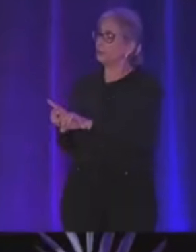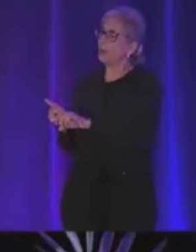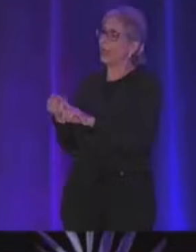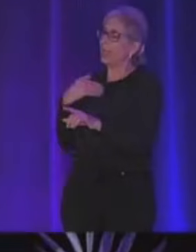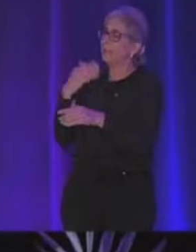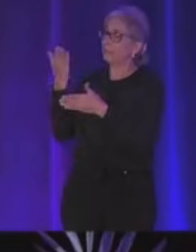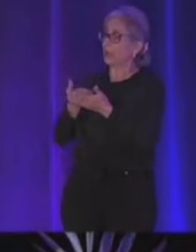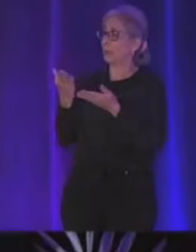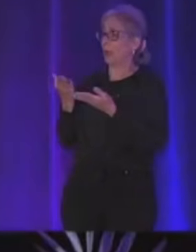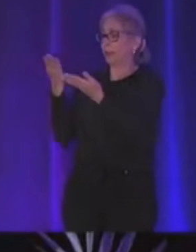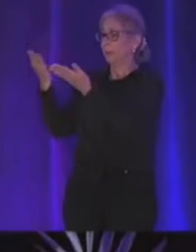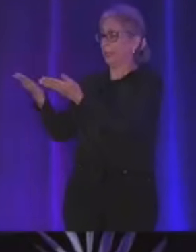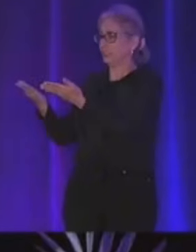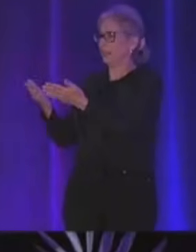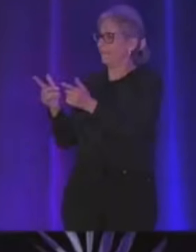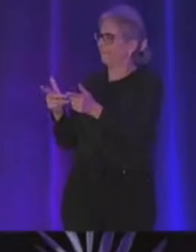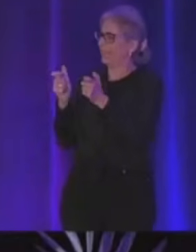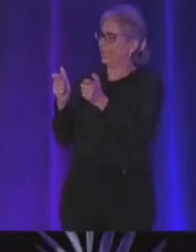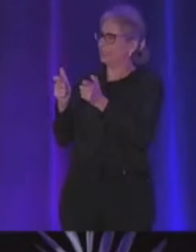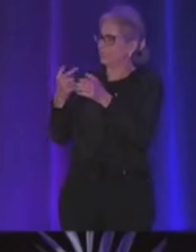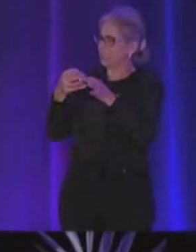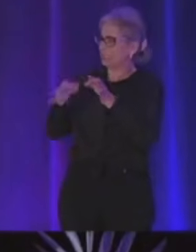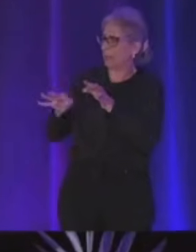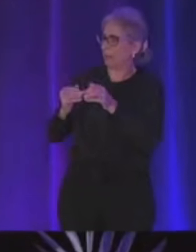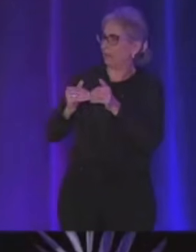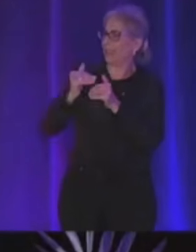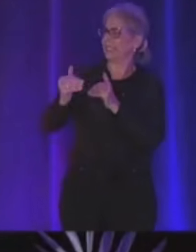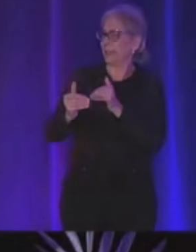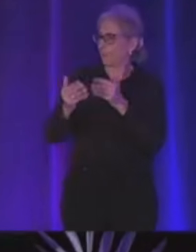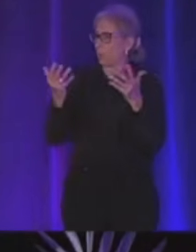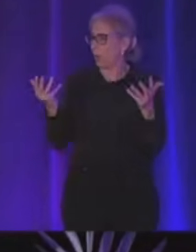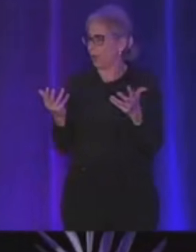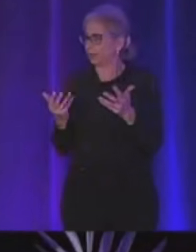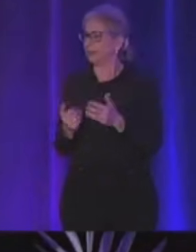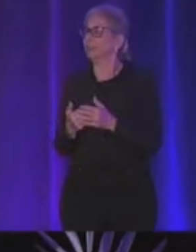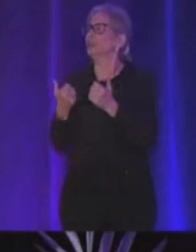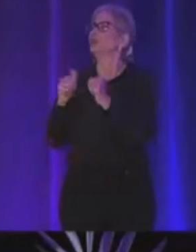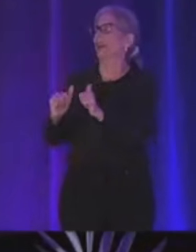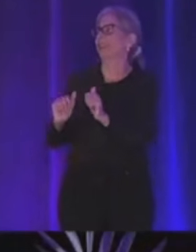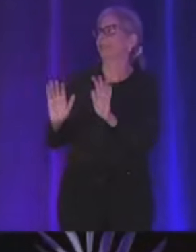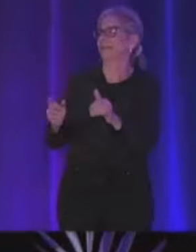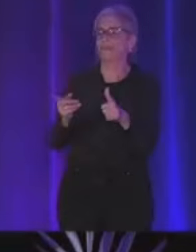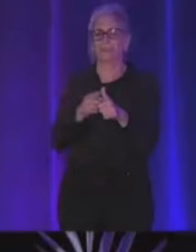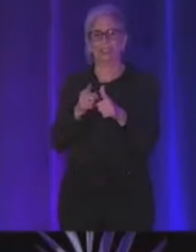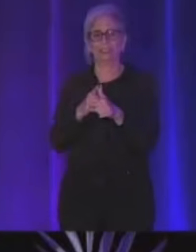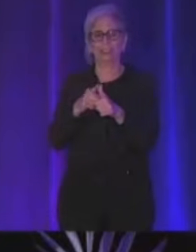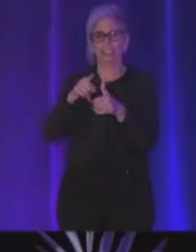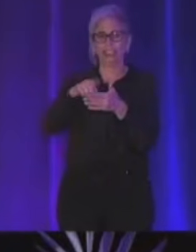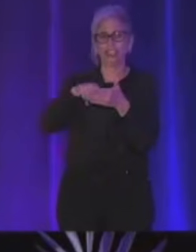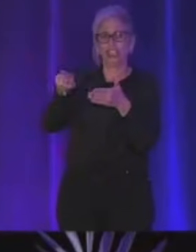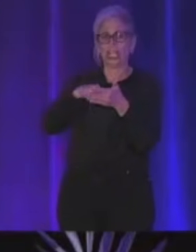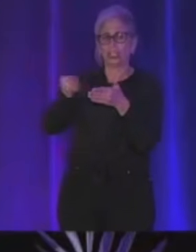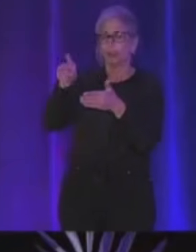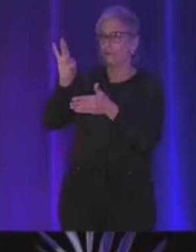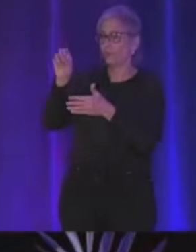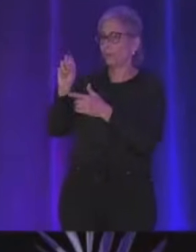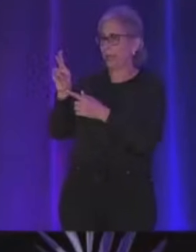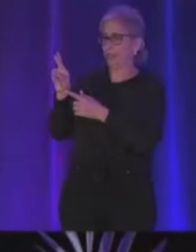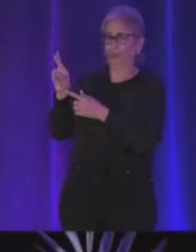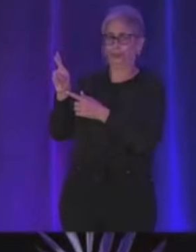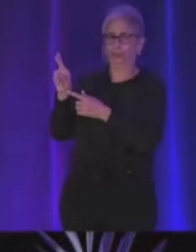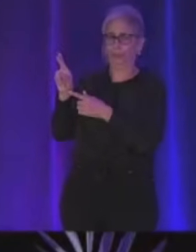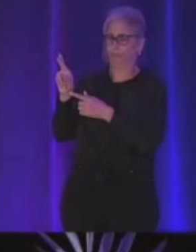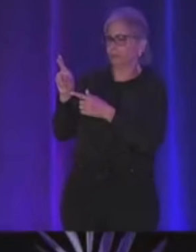few recommended, really quick, simple next steps. Just try these out. 1, check your formatter configuration. See if